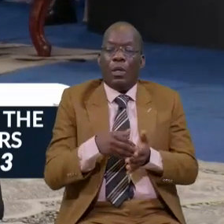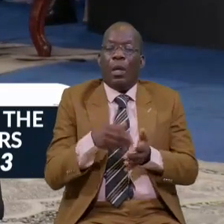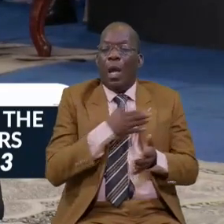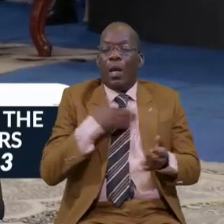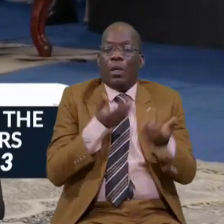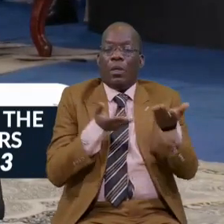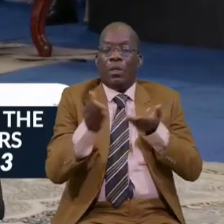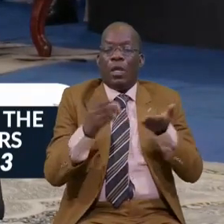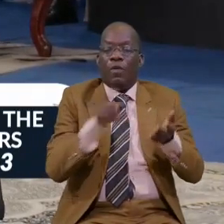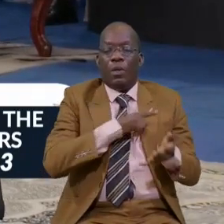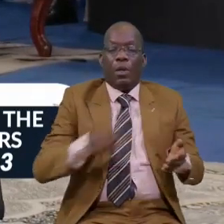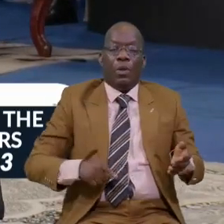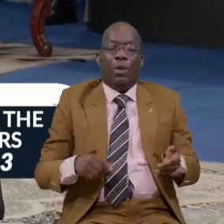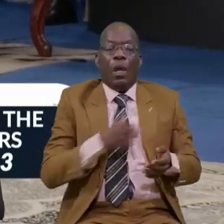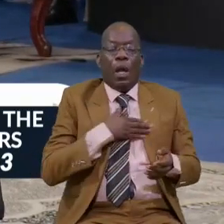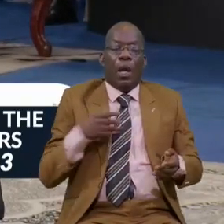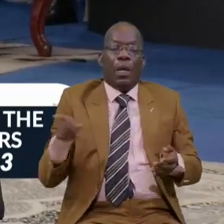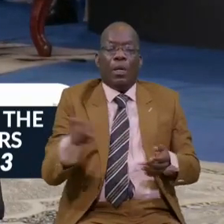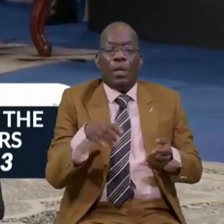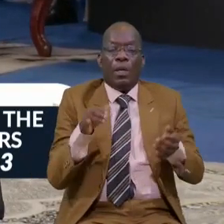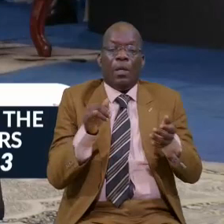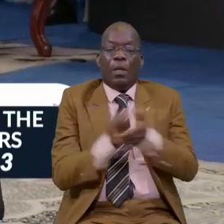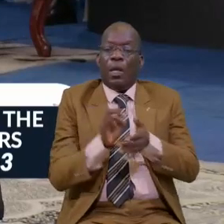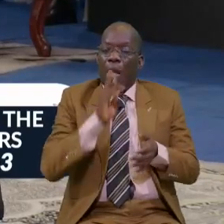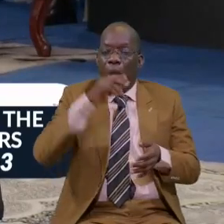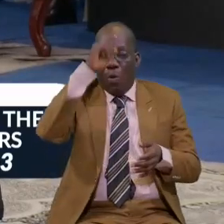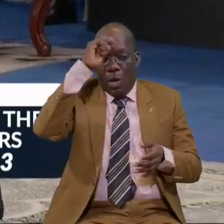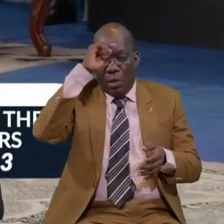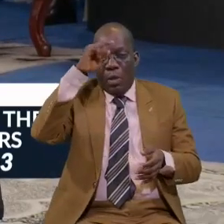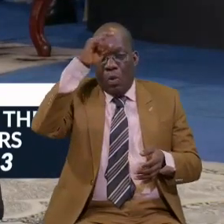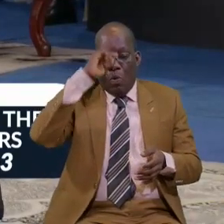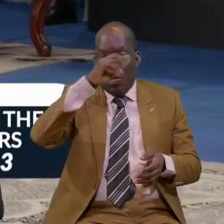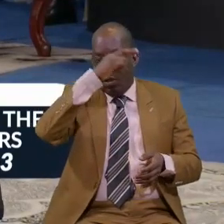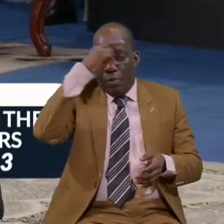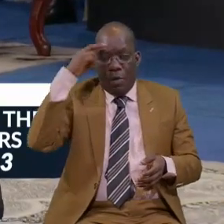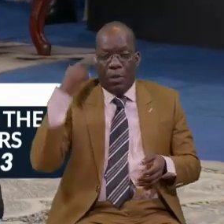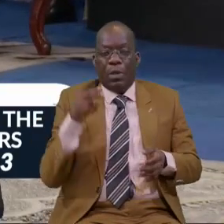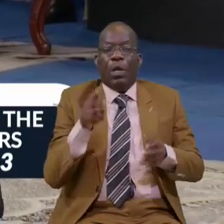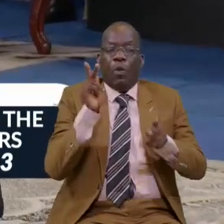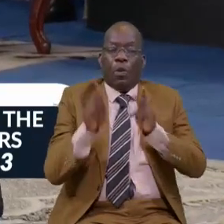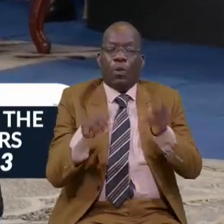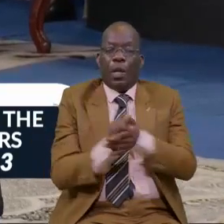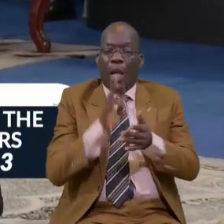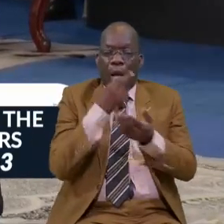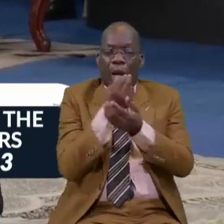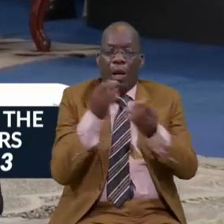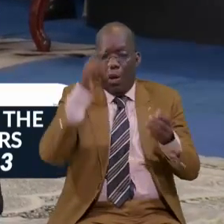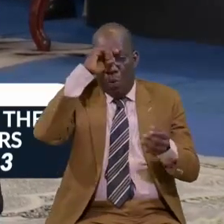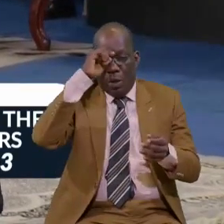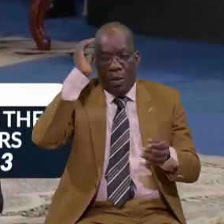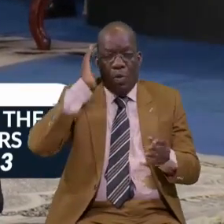be wise, wise virgins, not foolish virgins, and they that be wise shall shine at